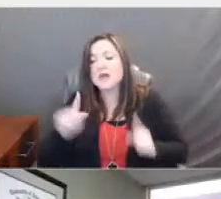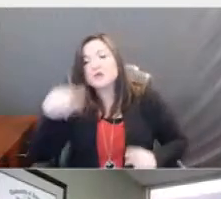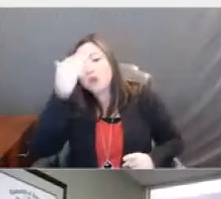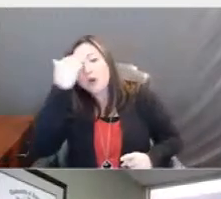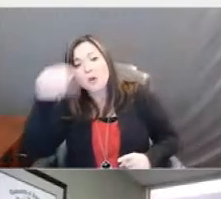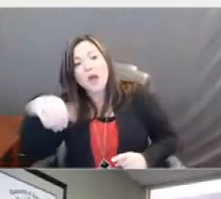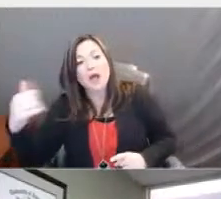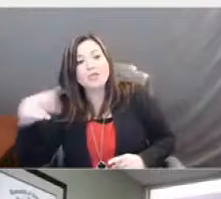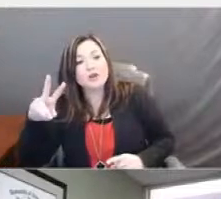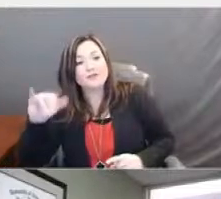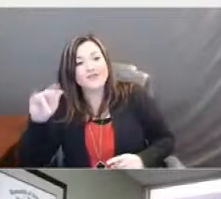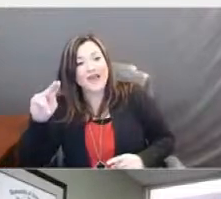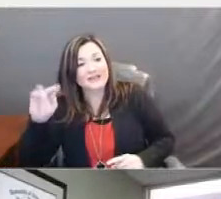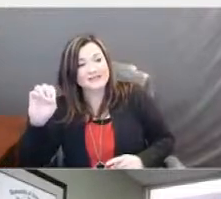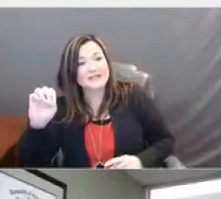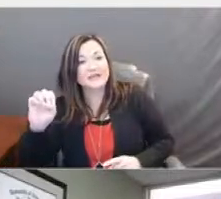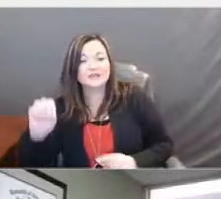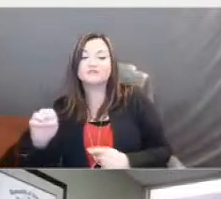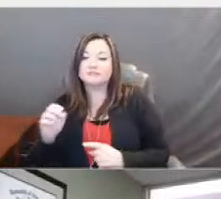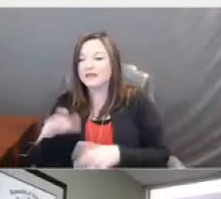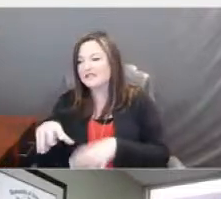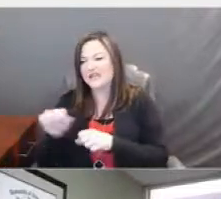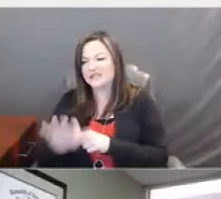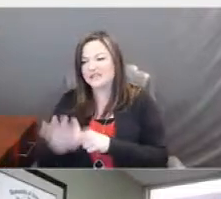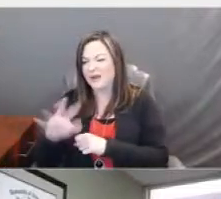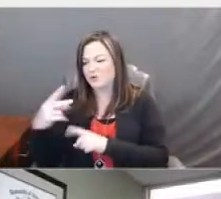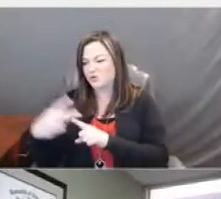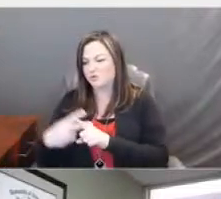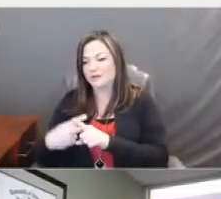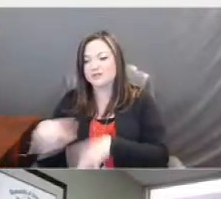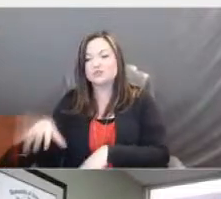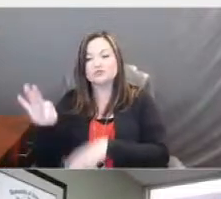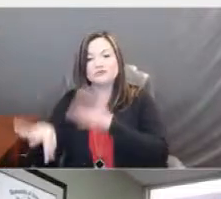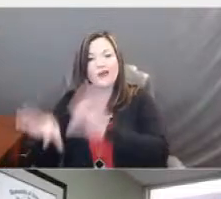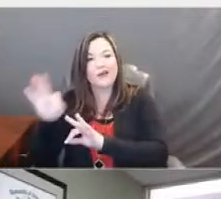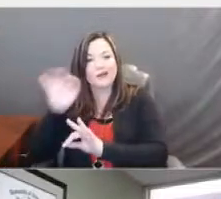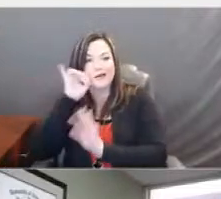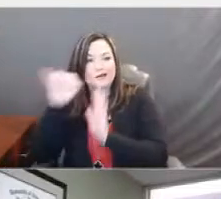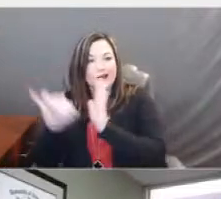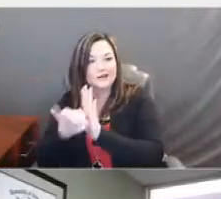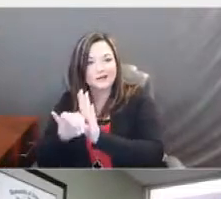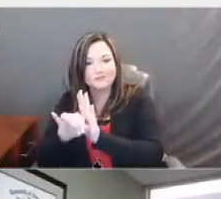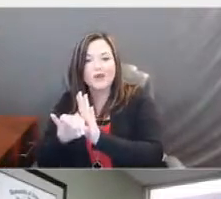to identify the common side effects. And